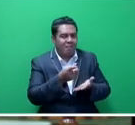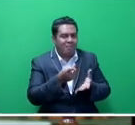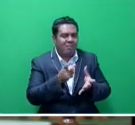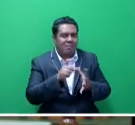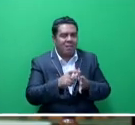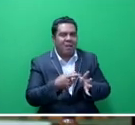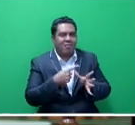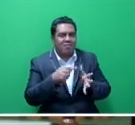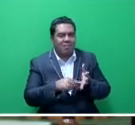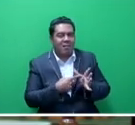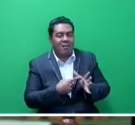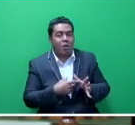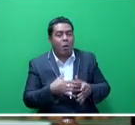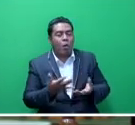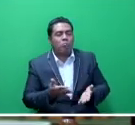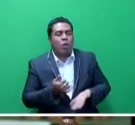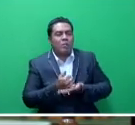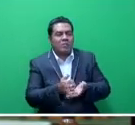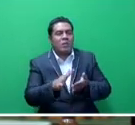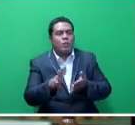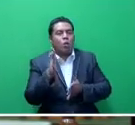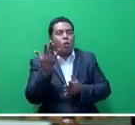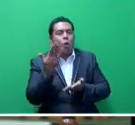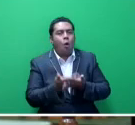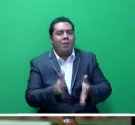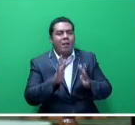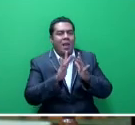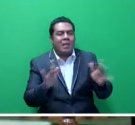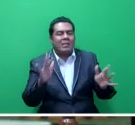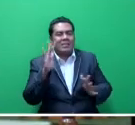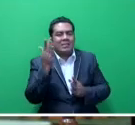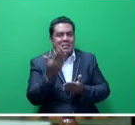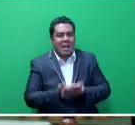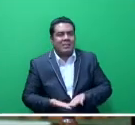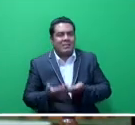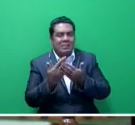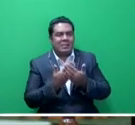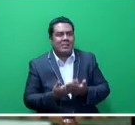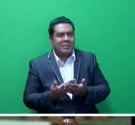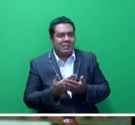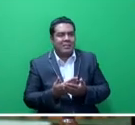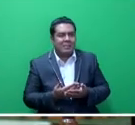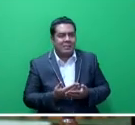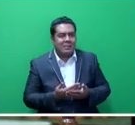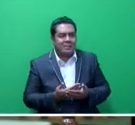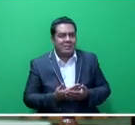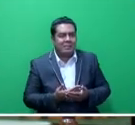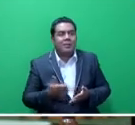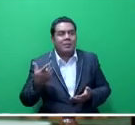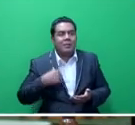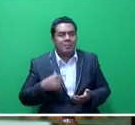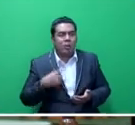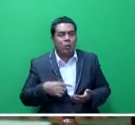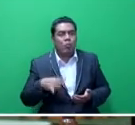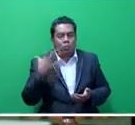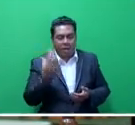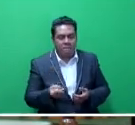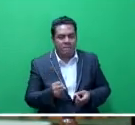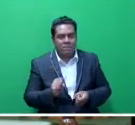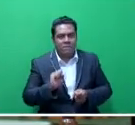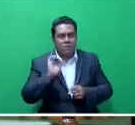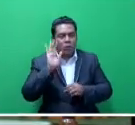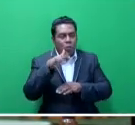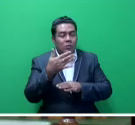online studies, I should say. I'm saying Fijian students because there are also some foreign students in